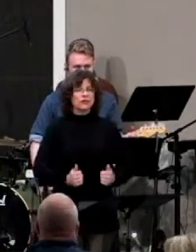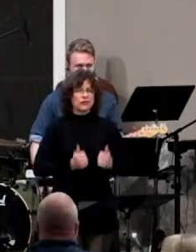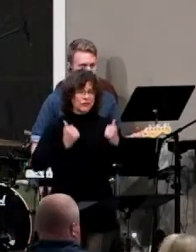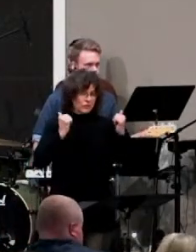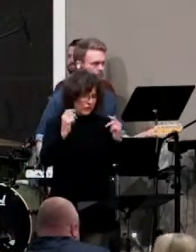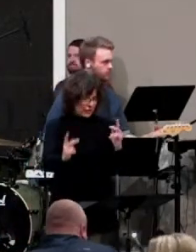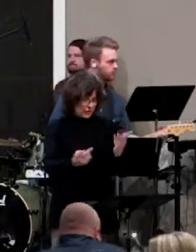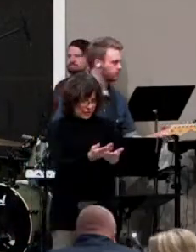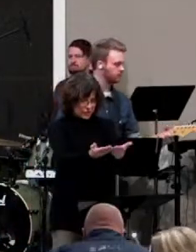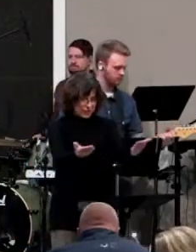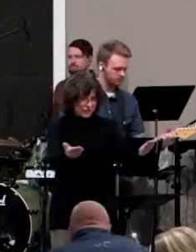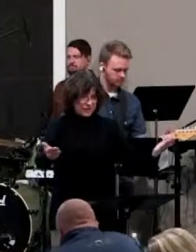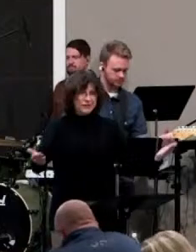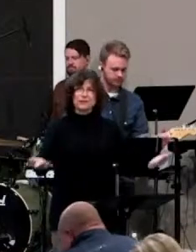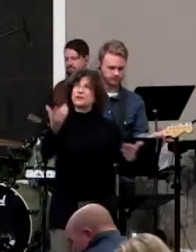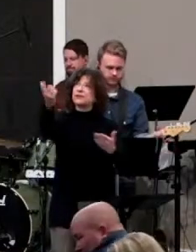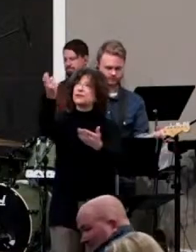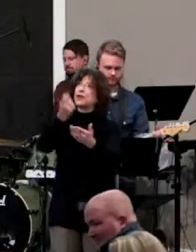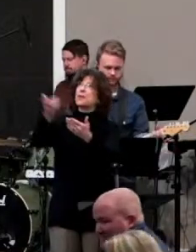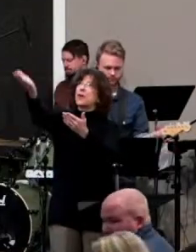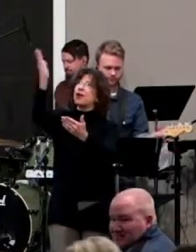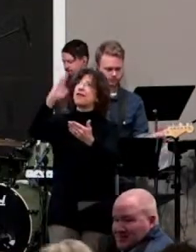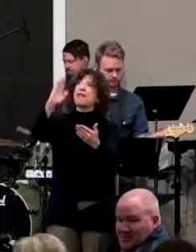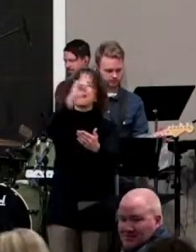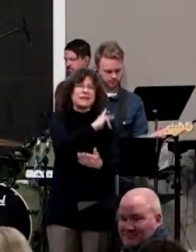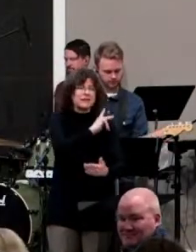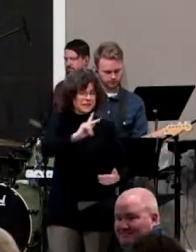Creatures of our God and